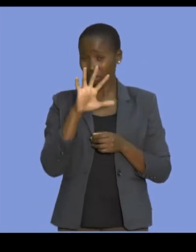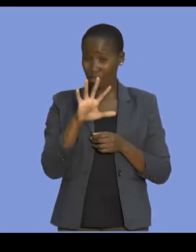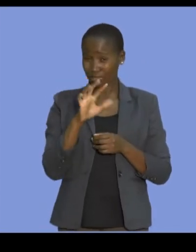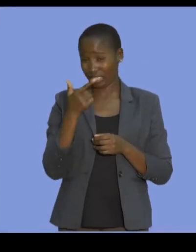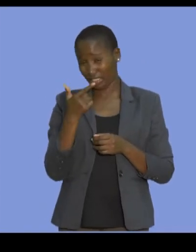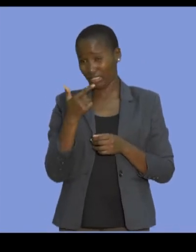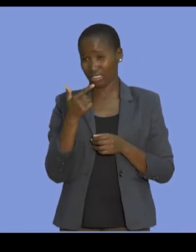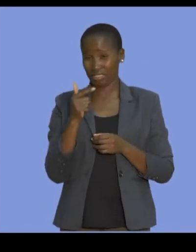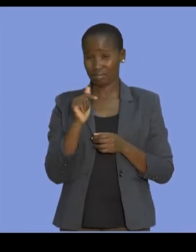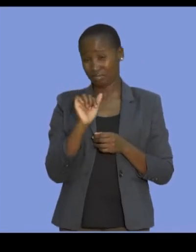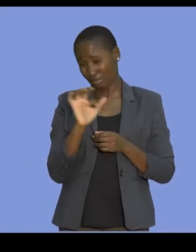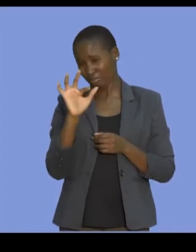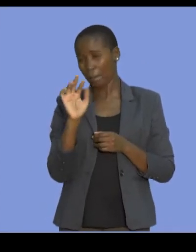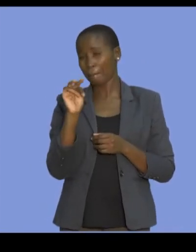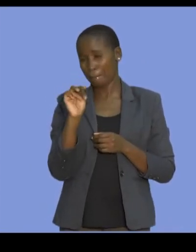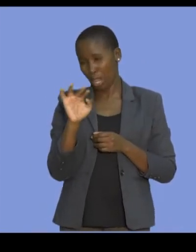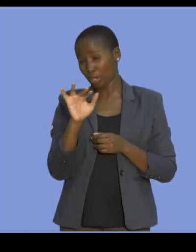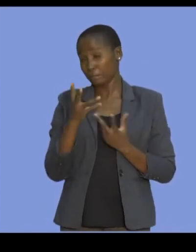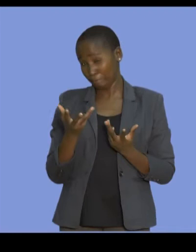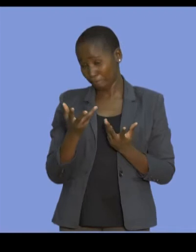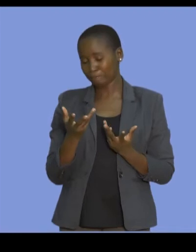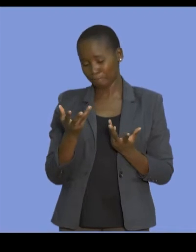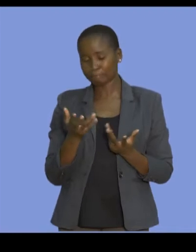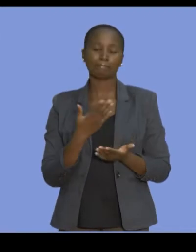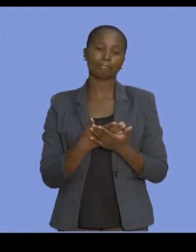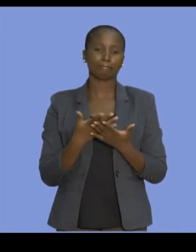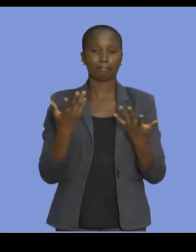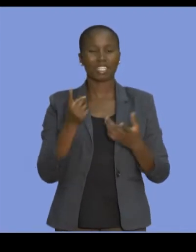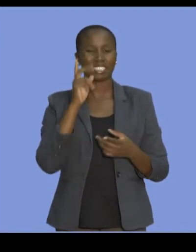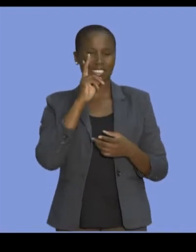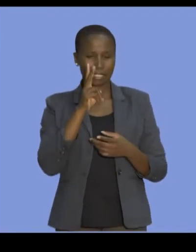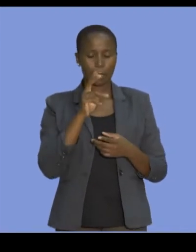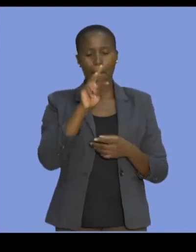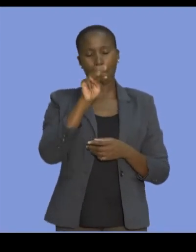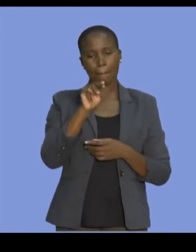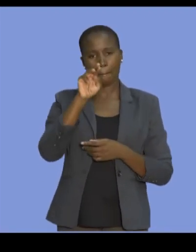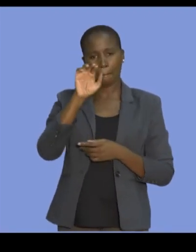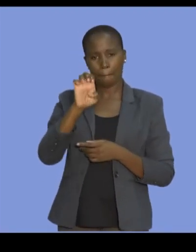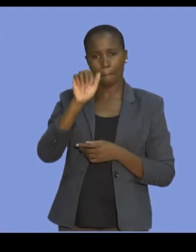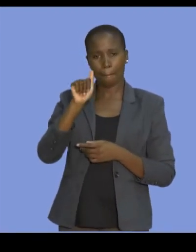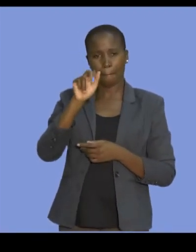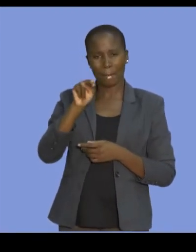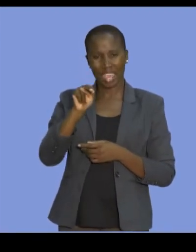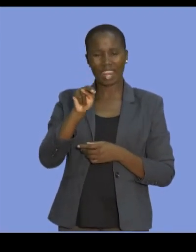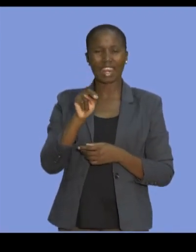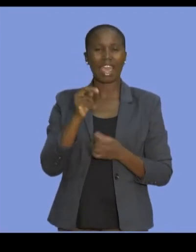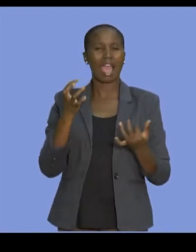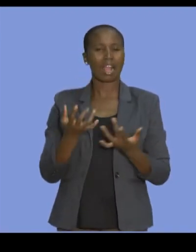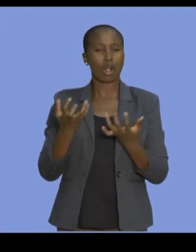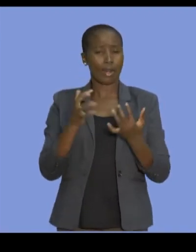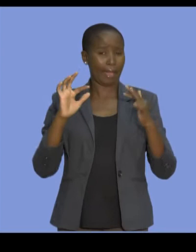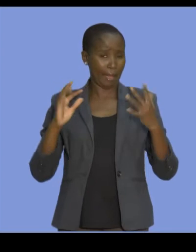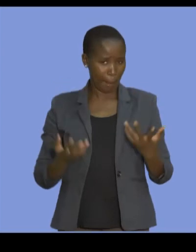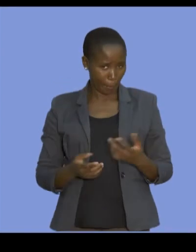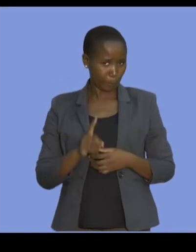million. Okay, let's carry on and calculate the mean for 12 country population. So to do that, we